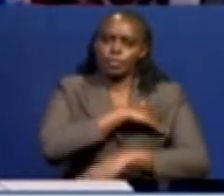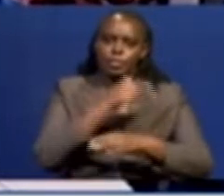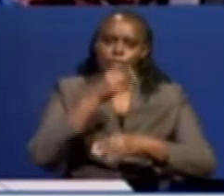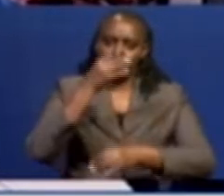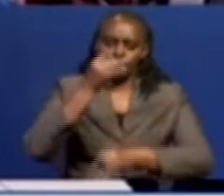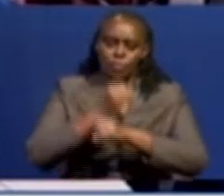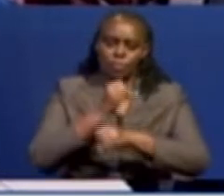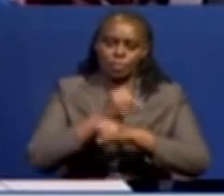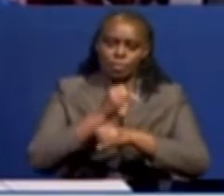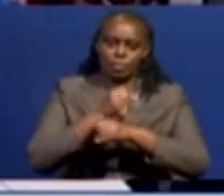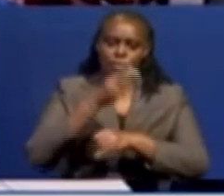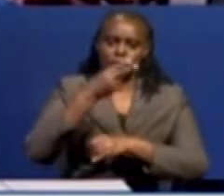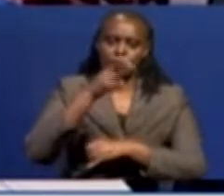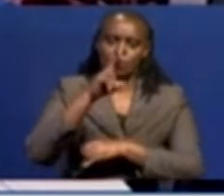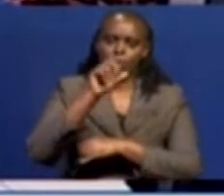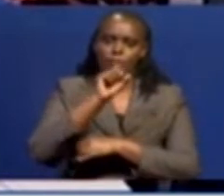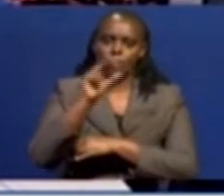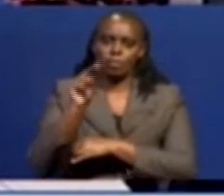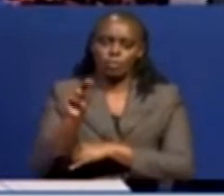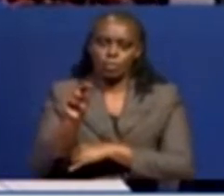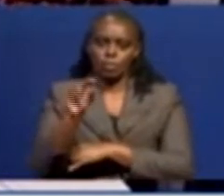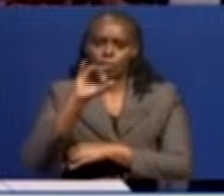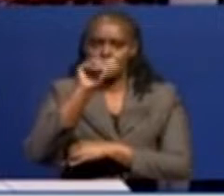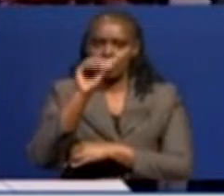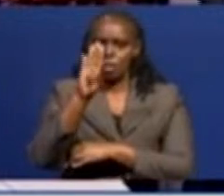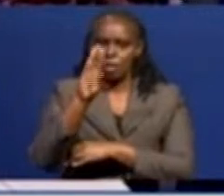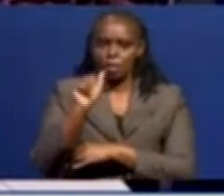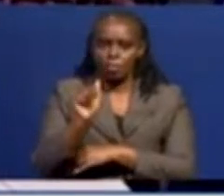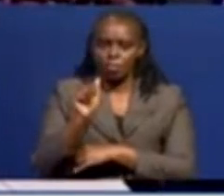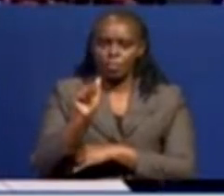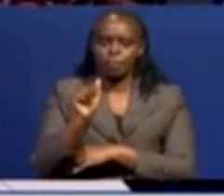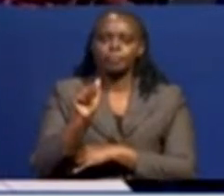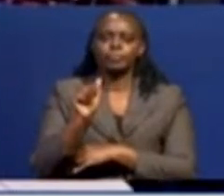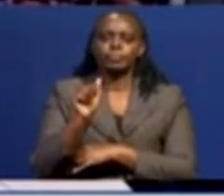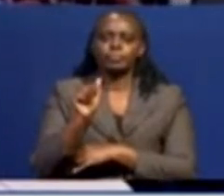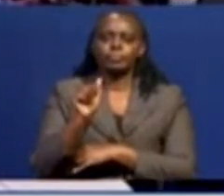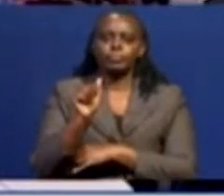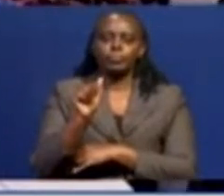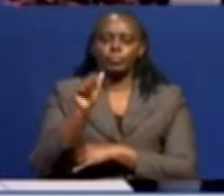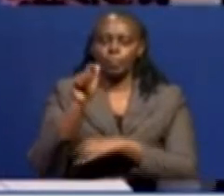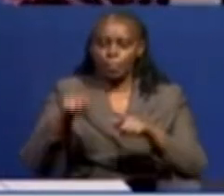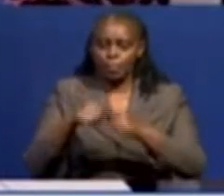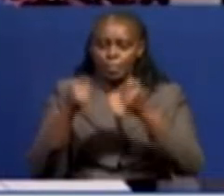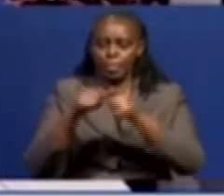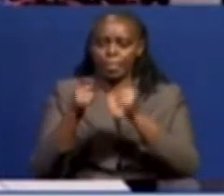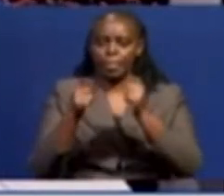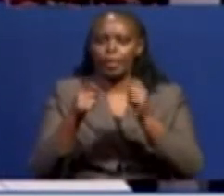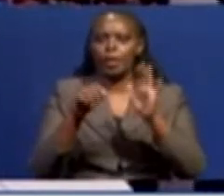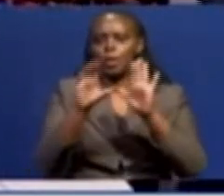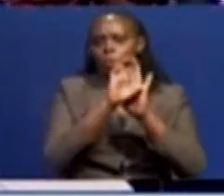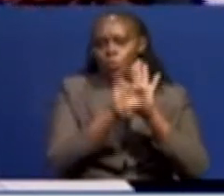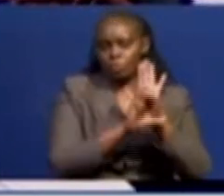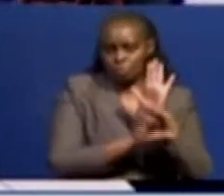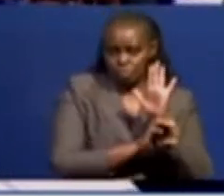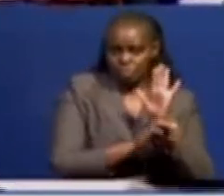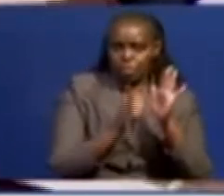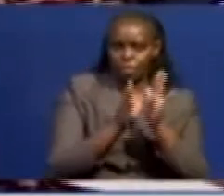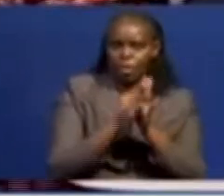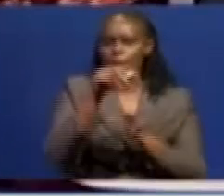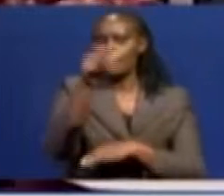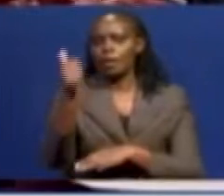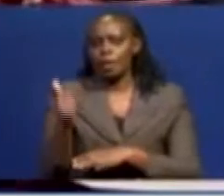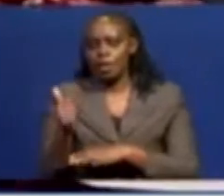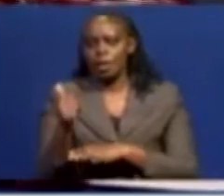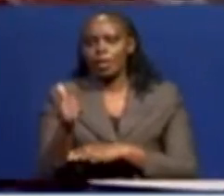the Chief of Staff, Mr. Harrison Gatobu Arias Nchamba Mbithe, from office for gross violation of the